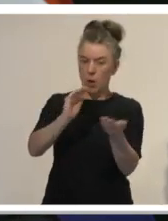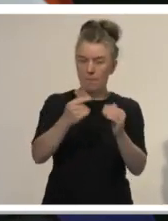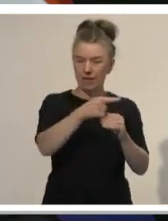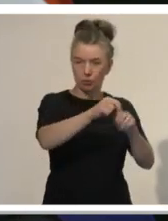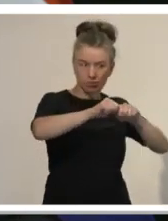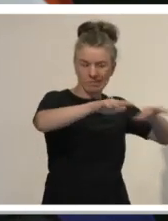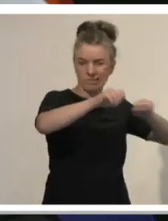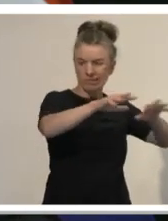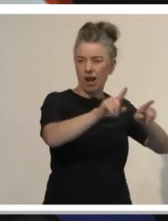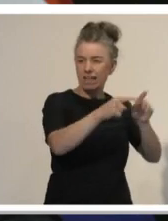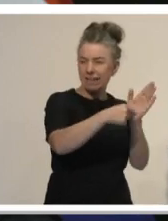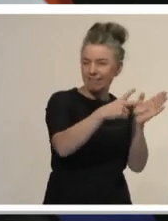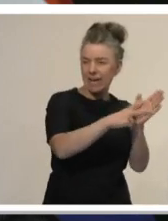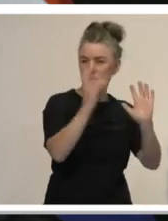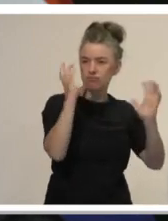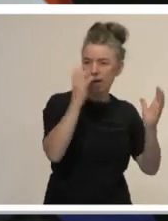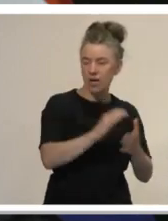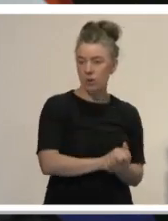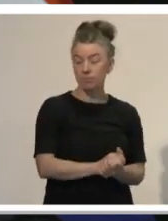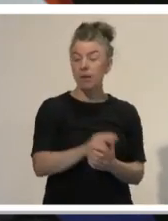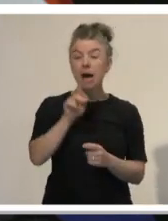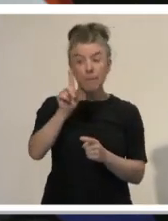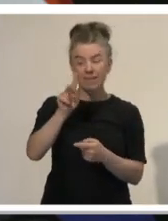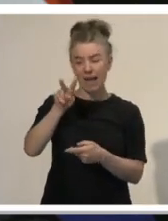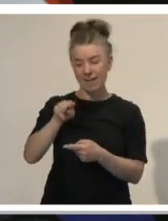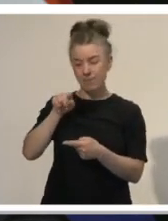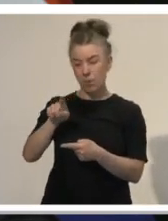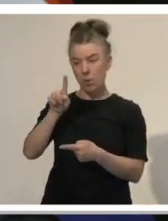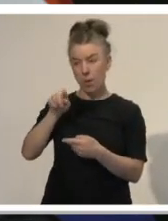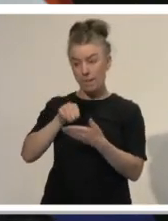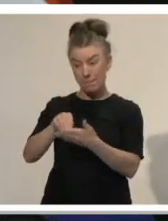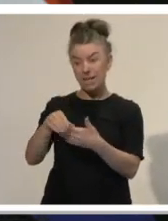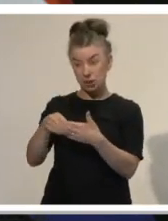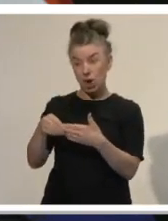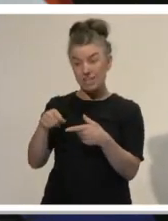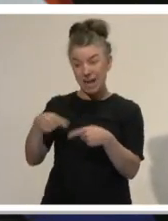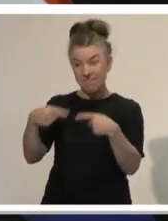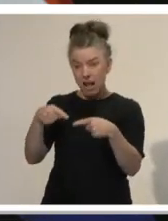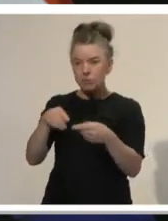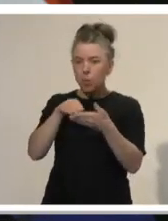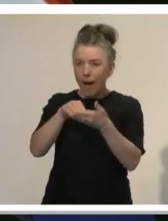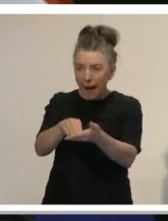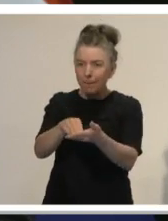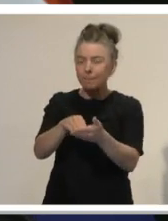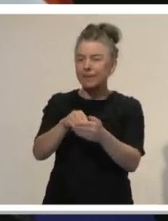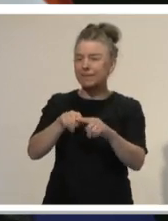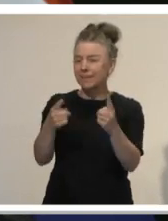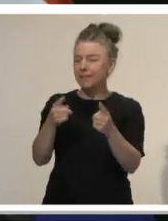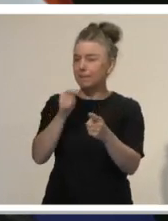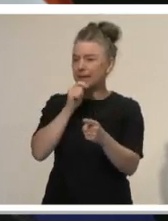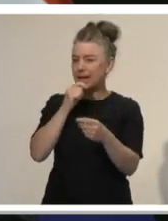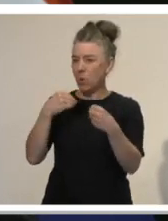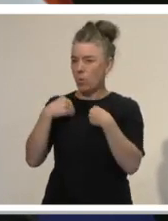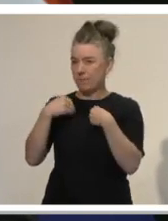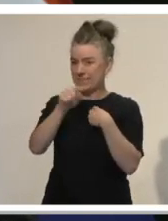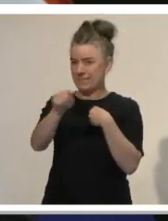that there is the ability through that $11.1 million appropriation within the $50 million to have bespoke conversations with every